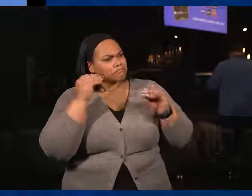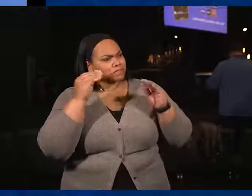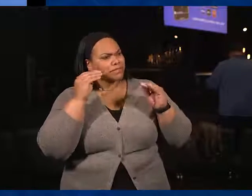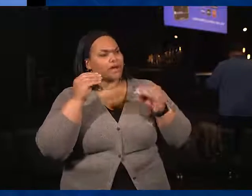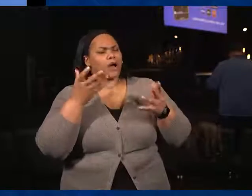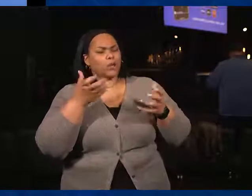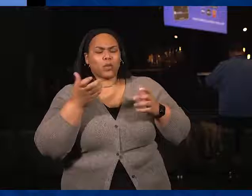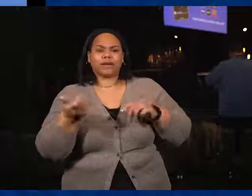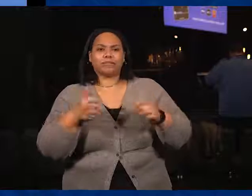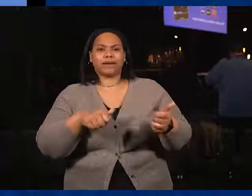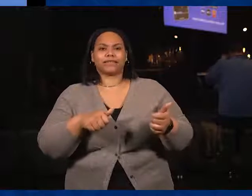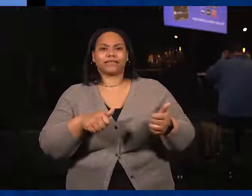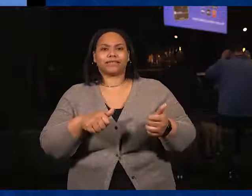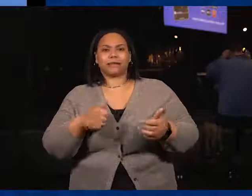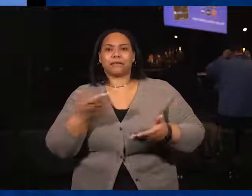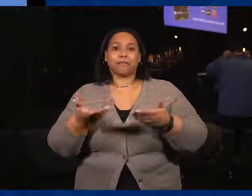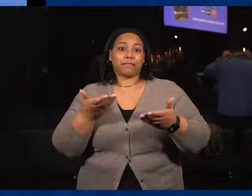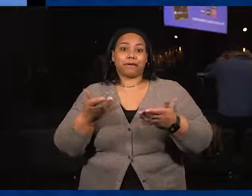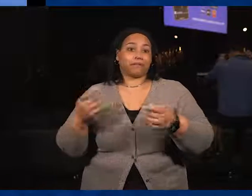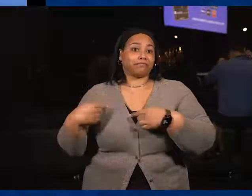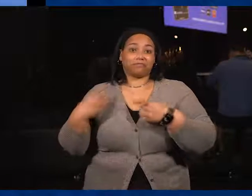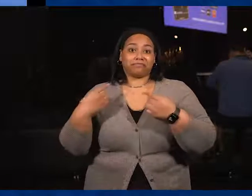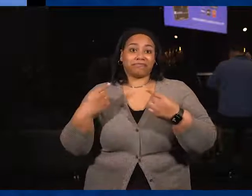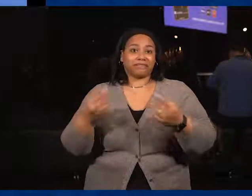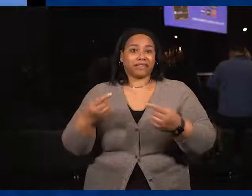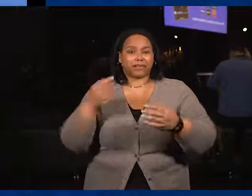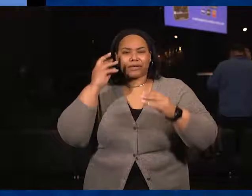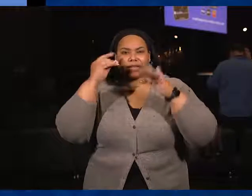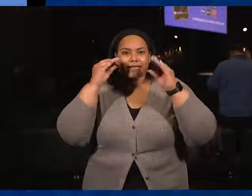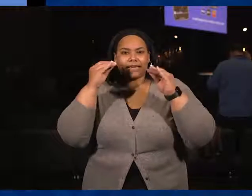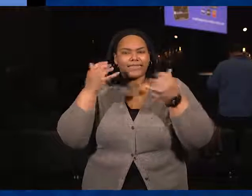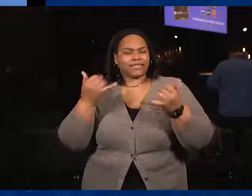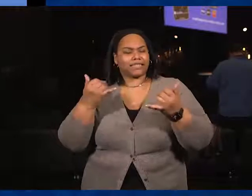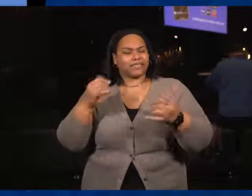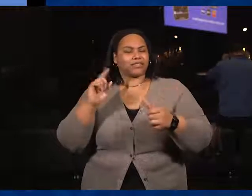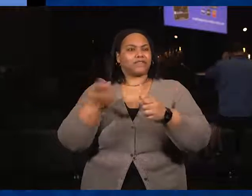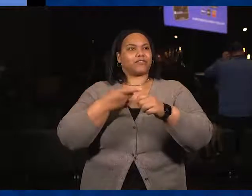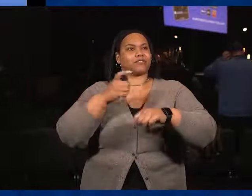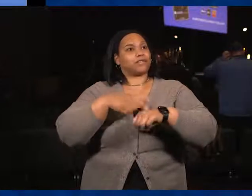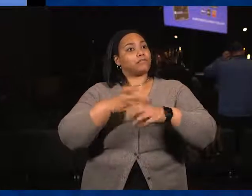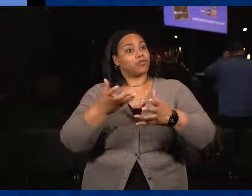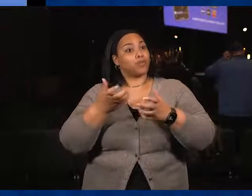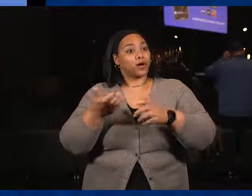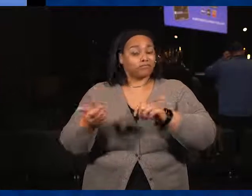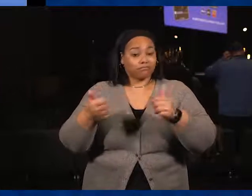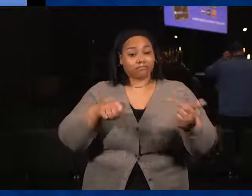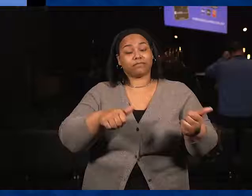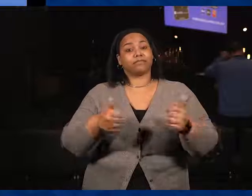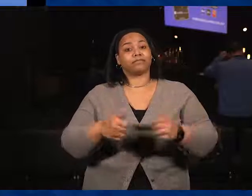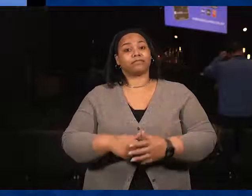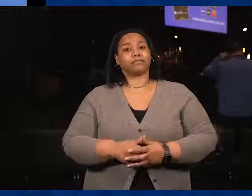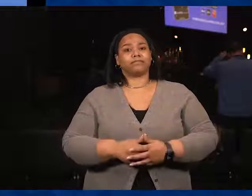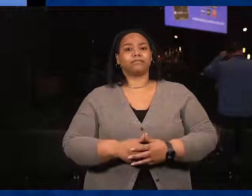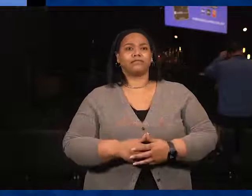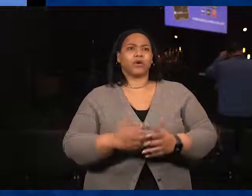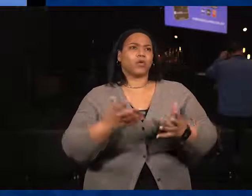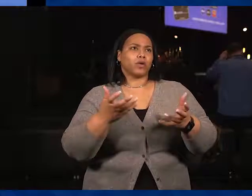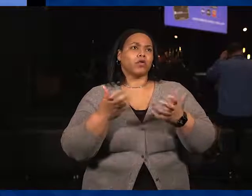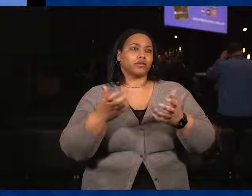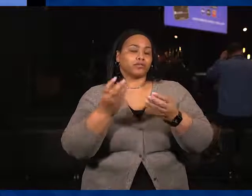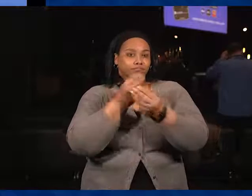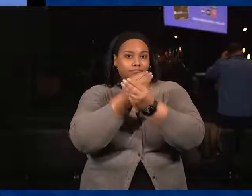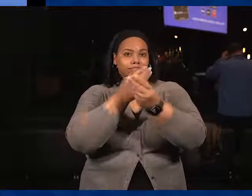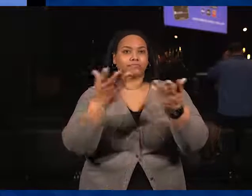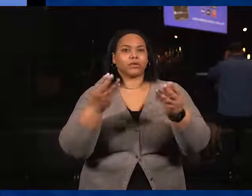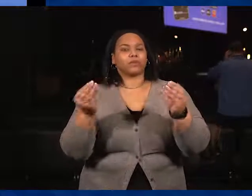to do that. And maybe you've been thinking about it for a while, or maybe today was the first time that you had that thought of, I think I want to get baptized. We would love to be able to give you some more